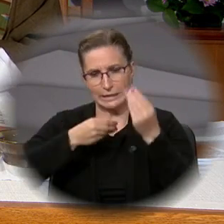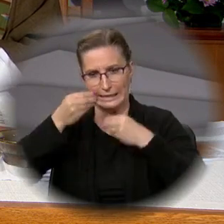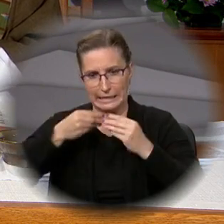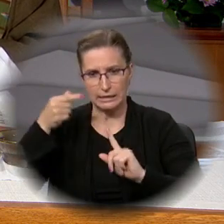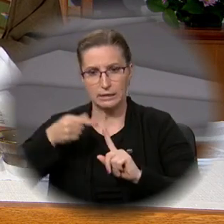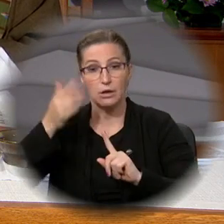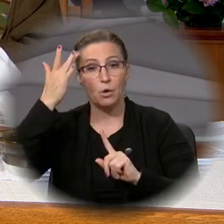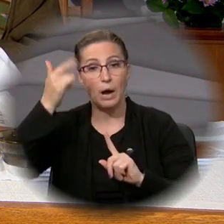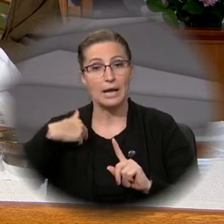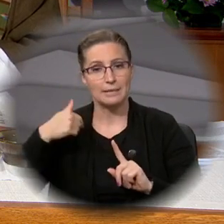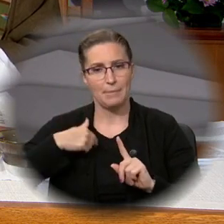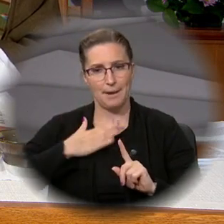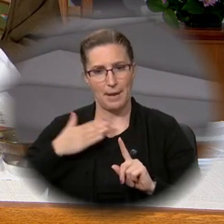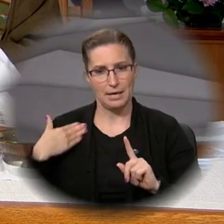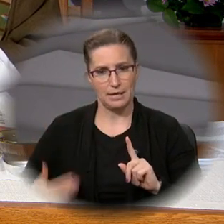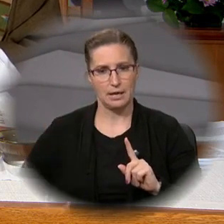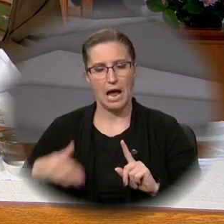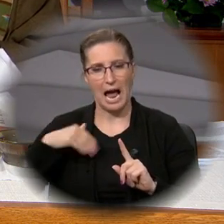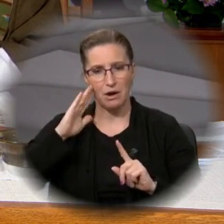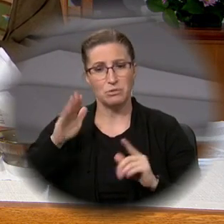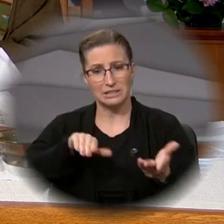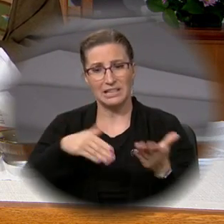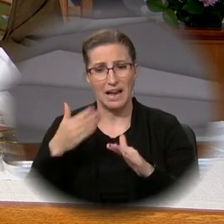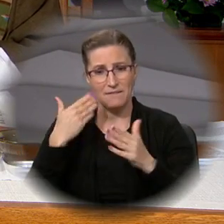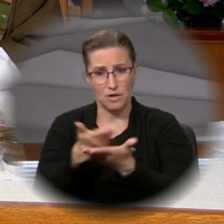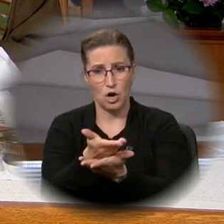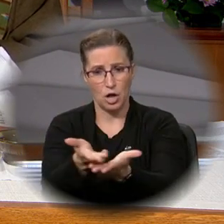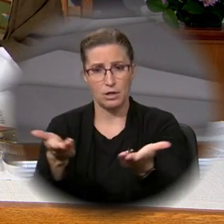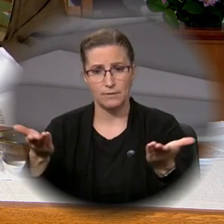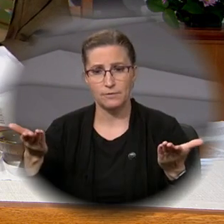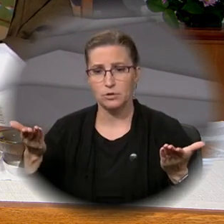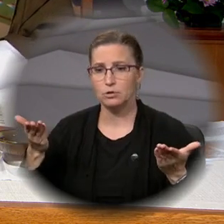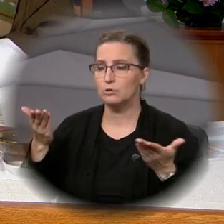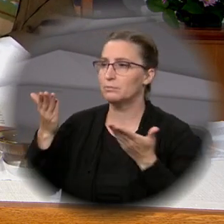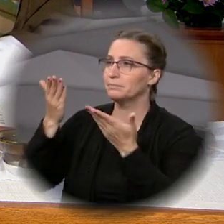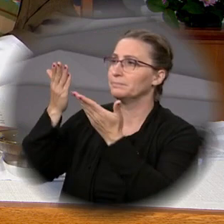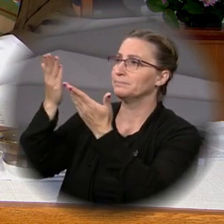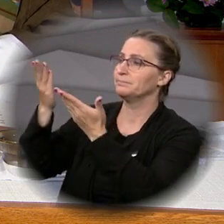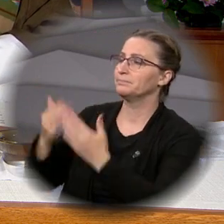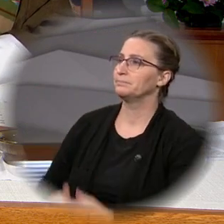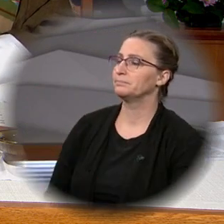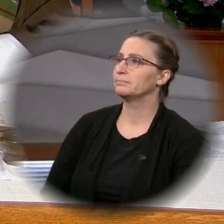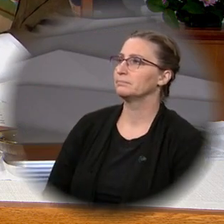eat of it, for this is my body, which will be given up for you."